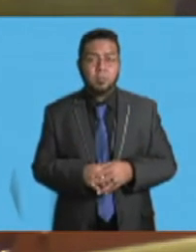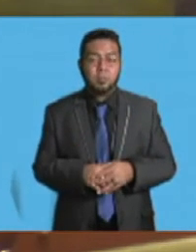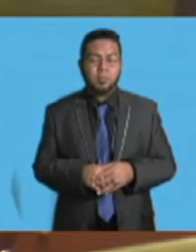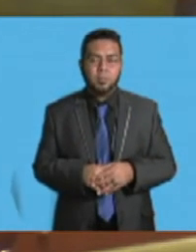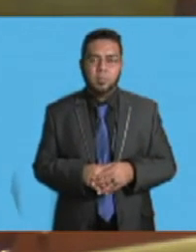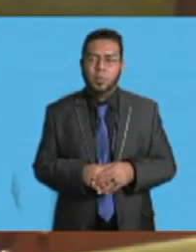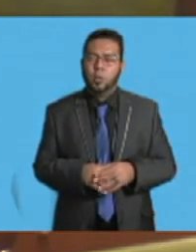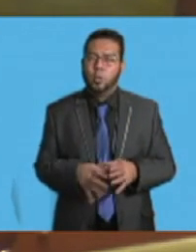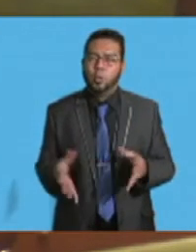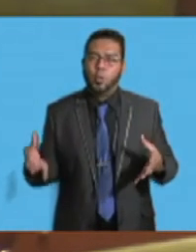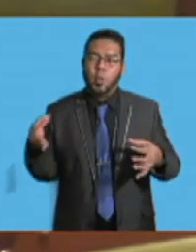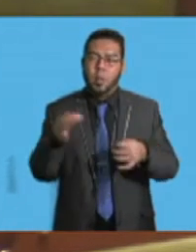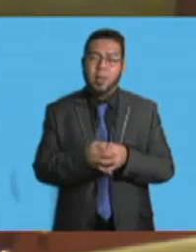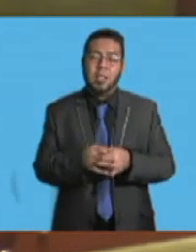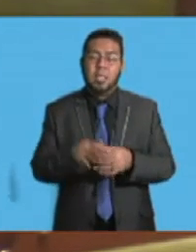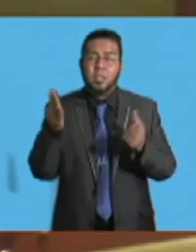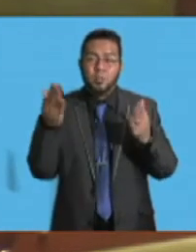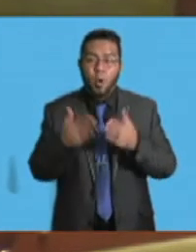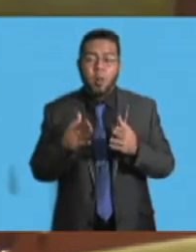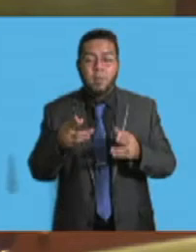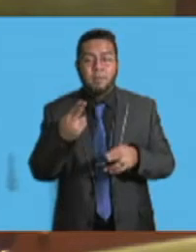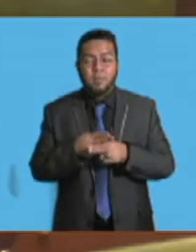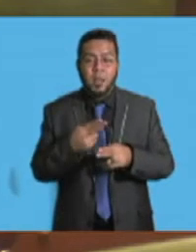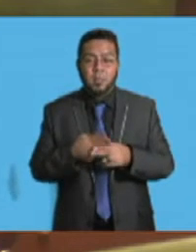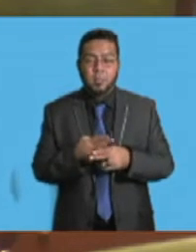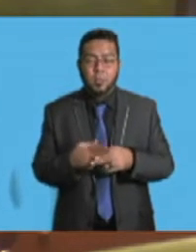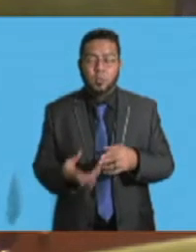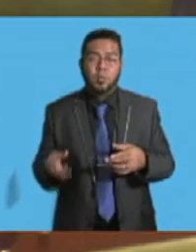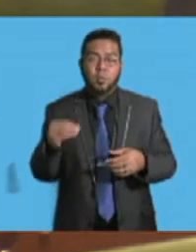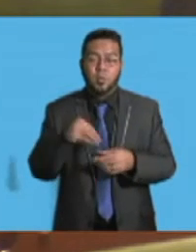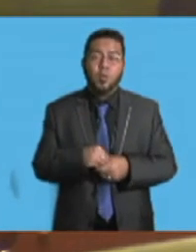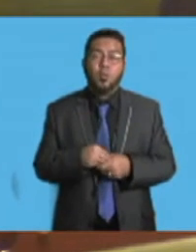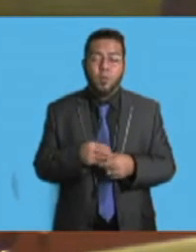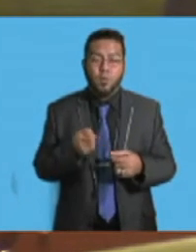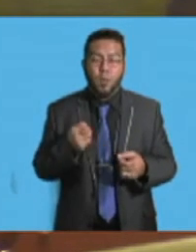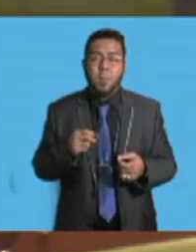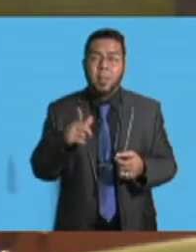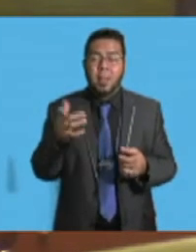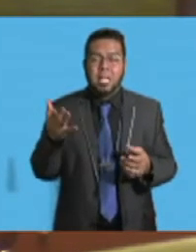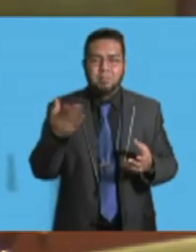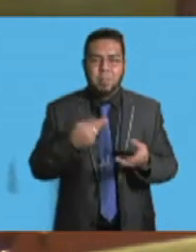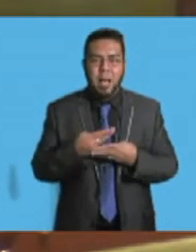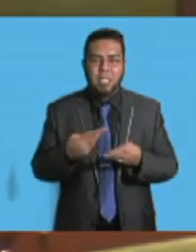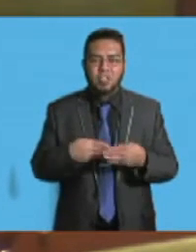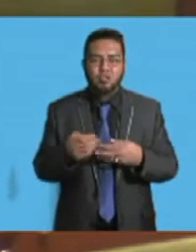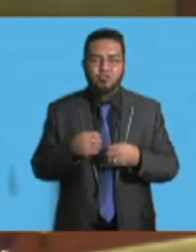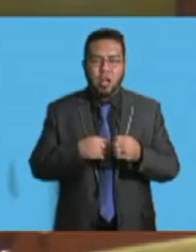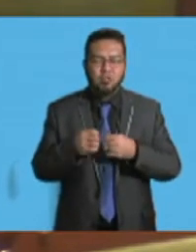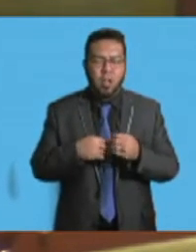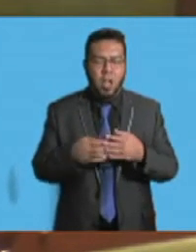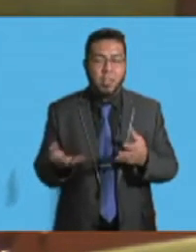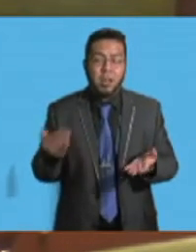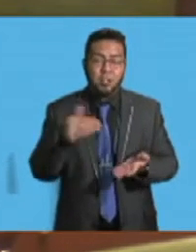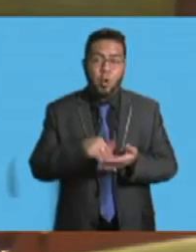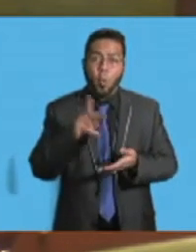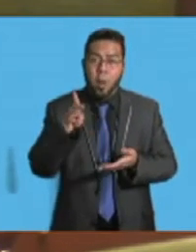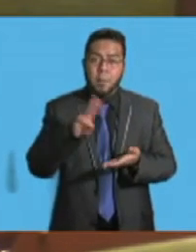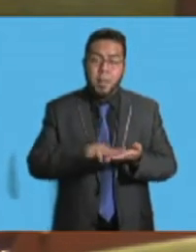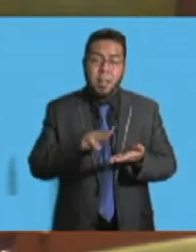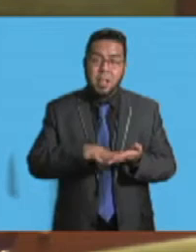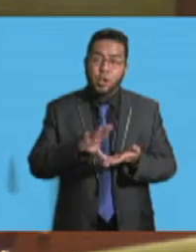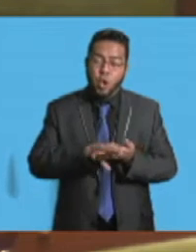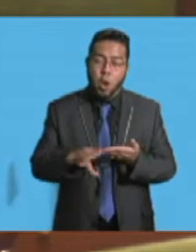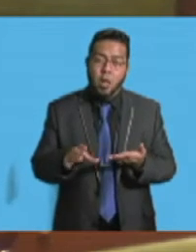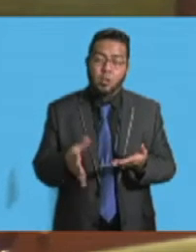pasture to link smallholder farmers to channel quality stock through formal market structure. The additional $1 million allocated will